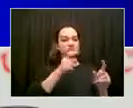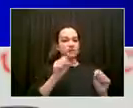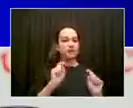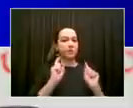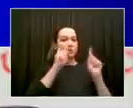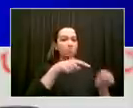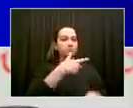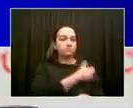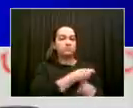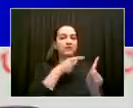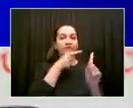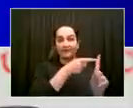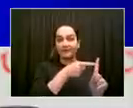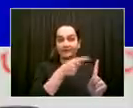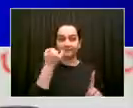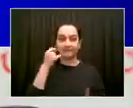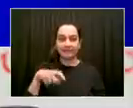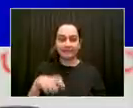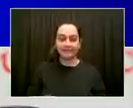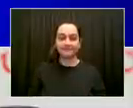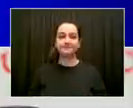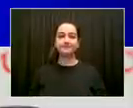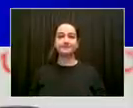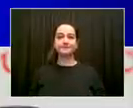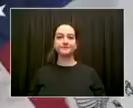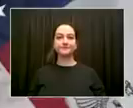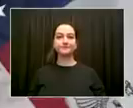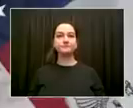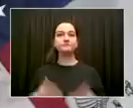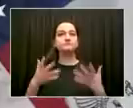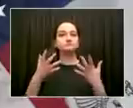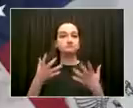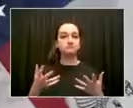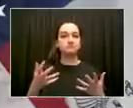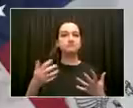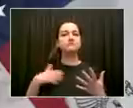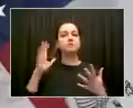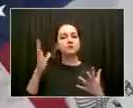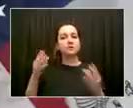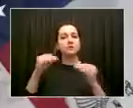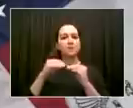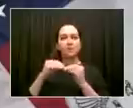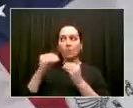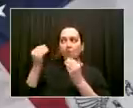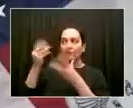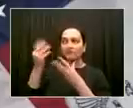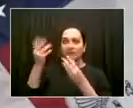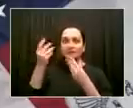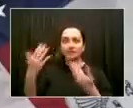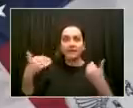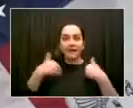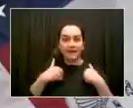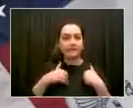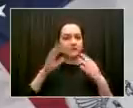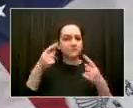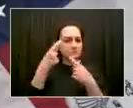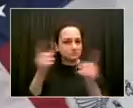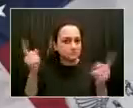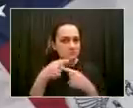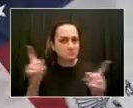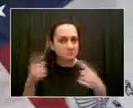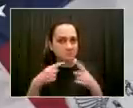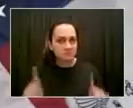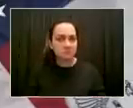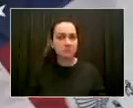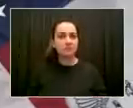forward, and it is a good time to talk about where we stand on the overall vaccination effort. As of today, we have